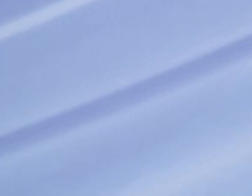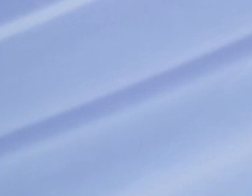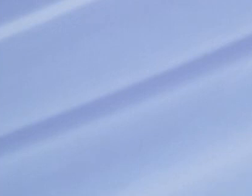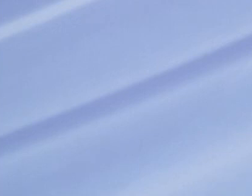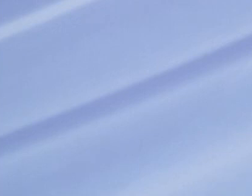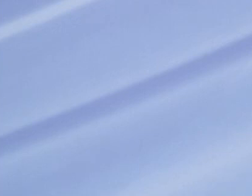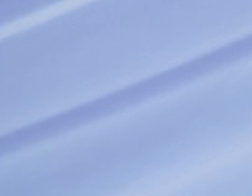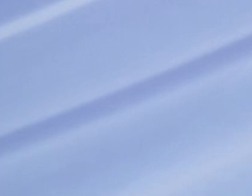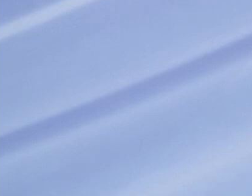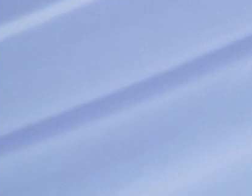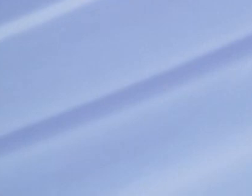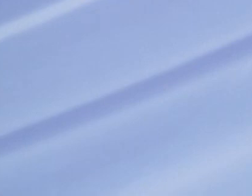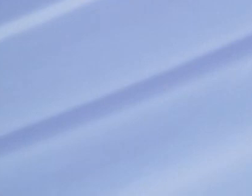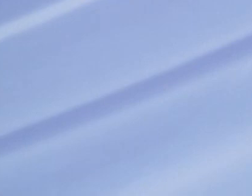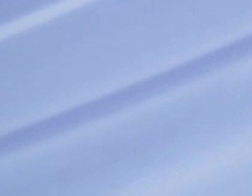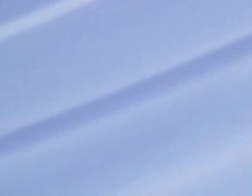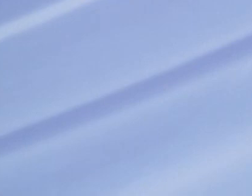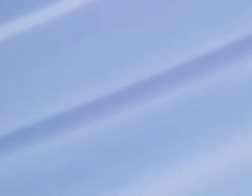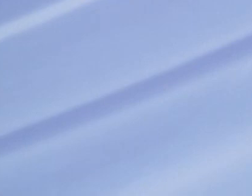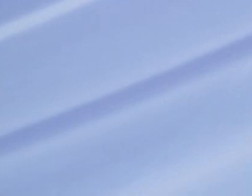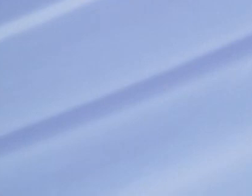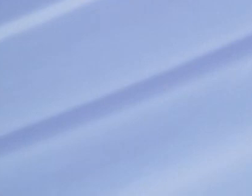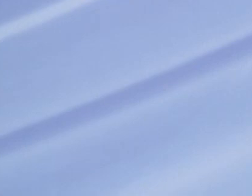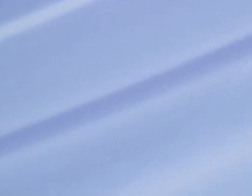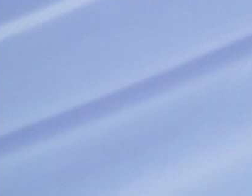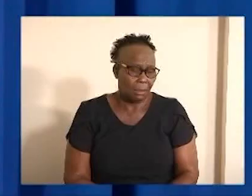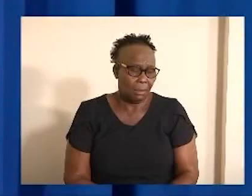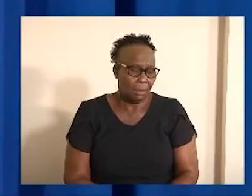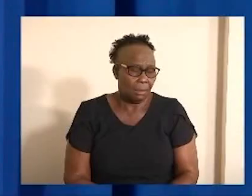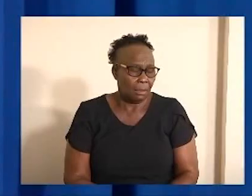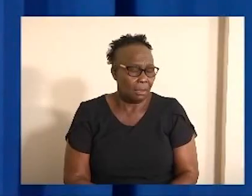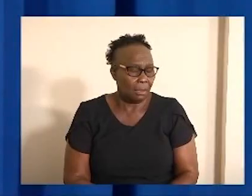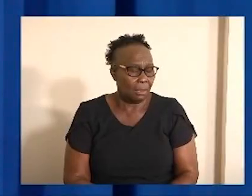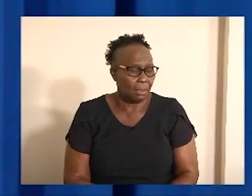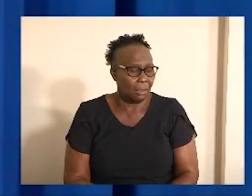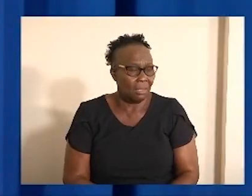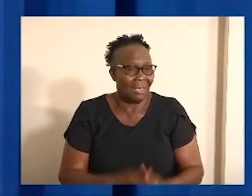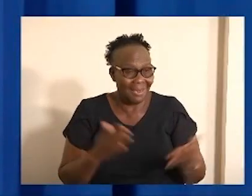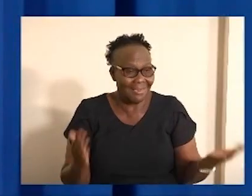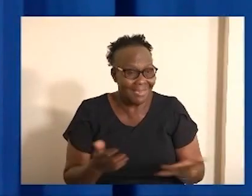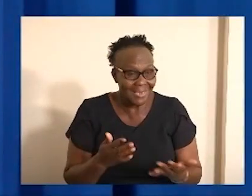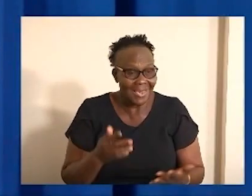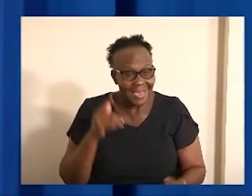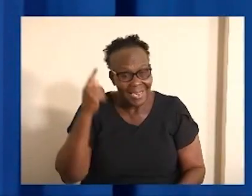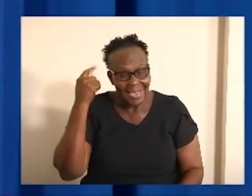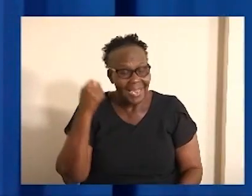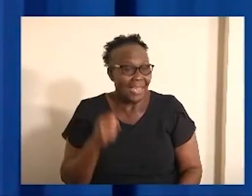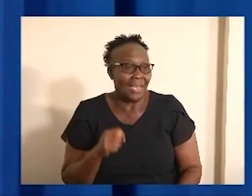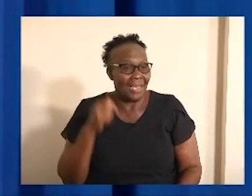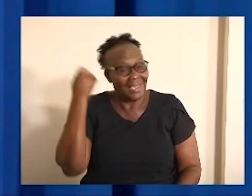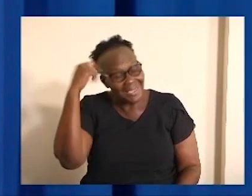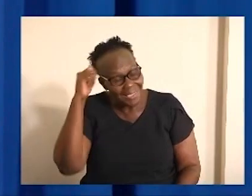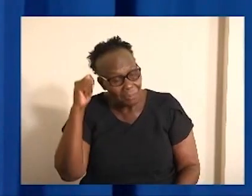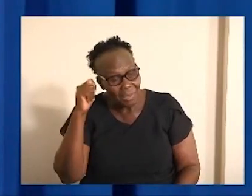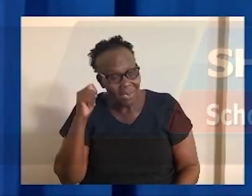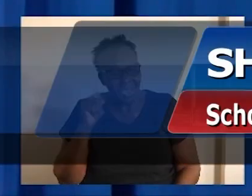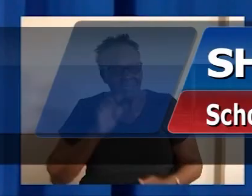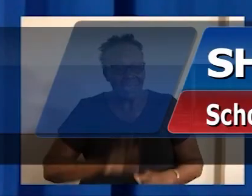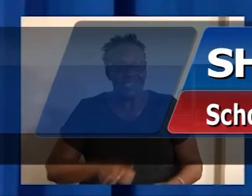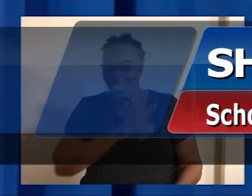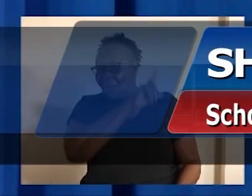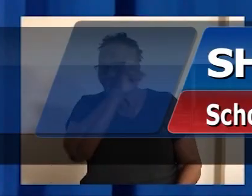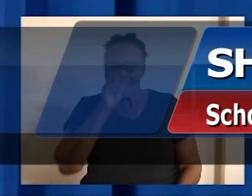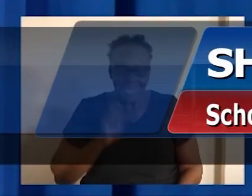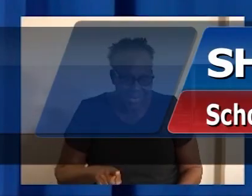Rolox Hackett, after the division was faced with an incident. A child who tested positive and